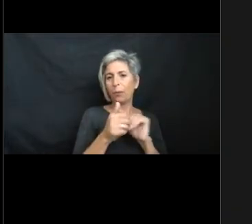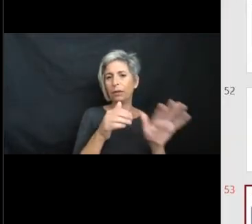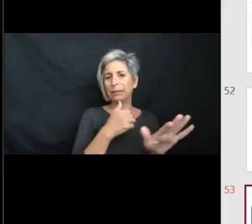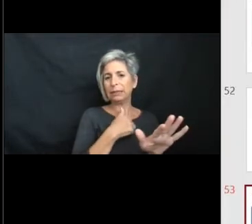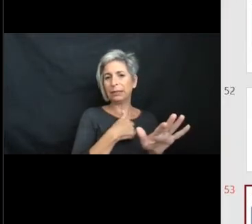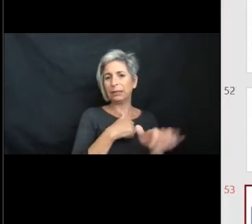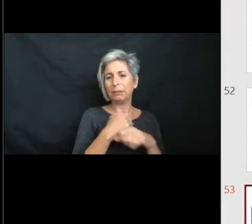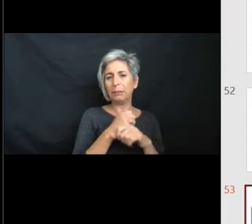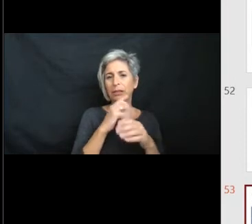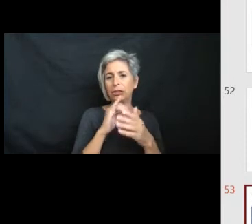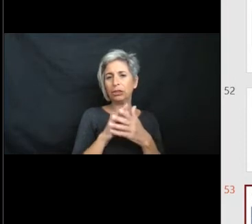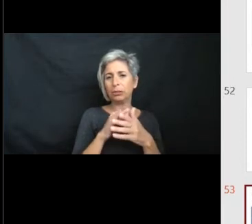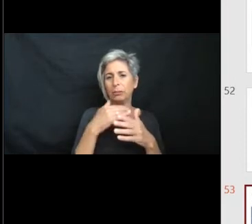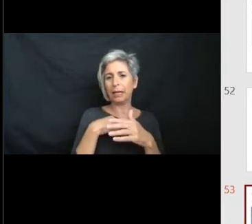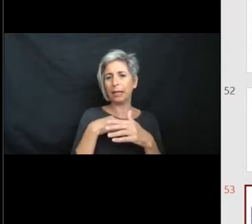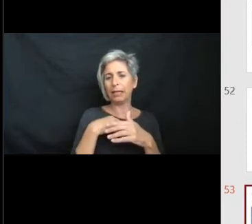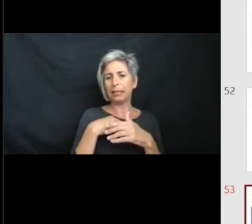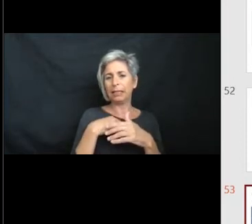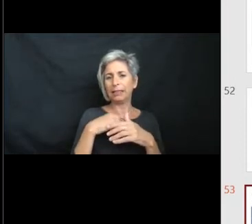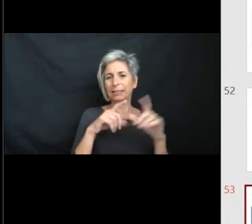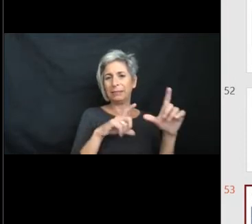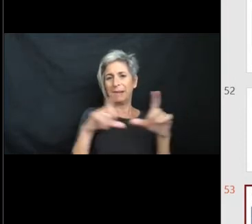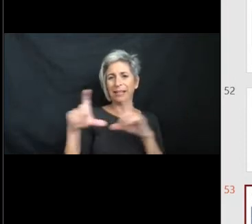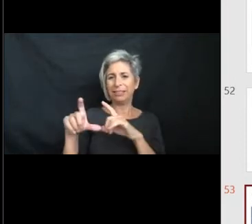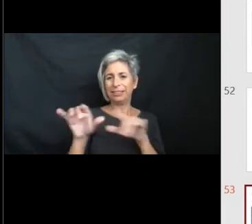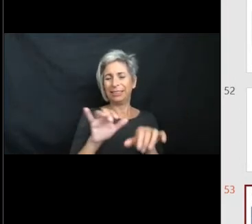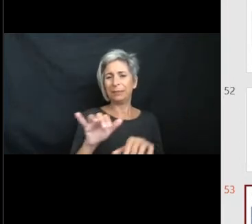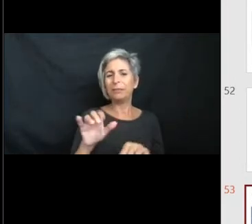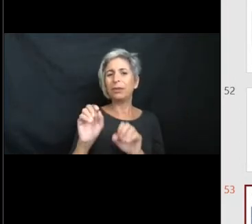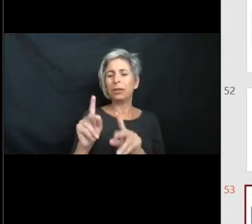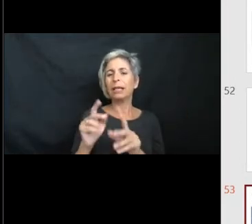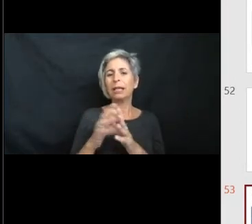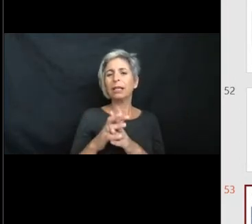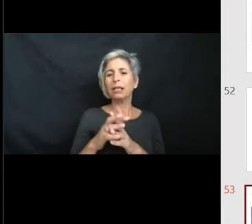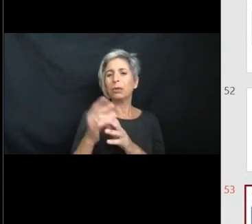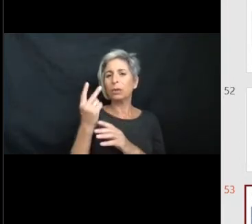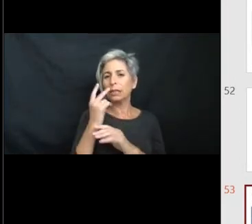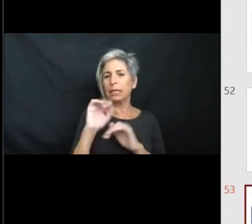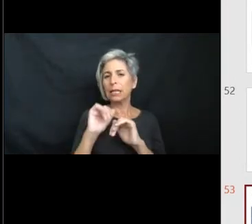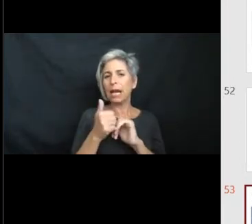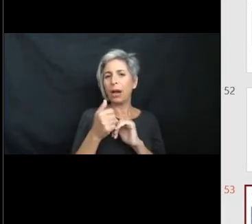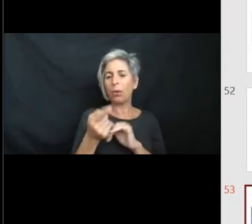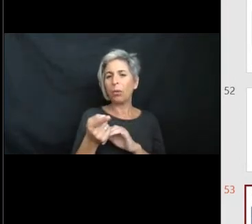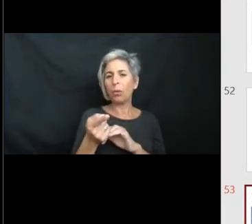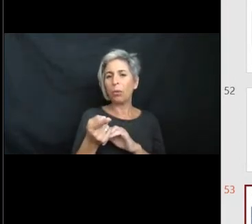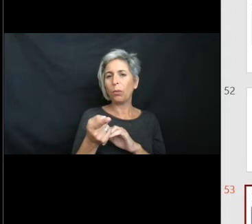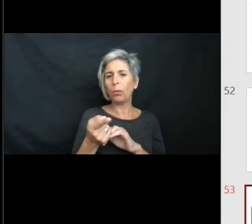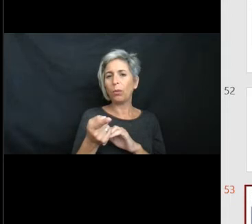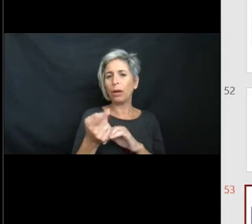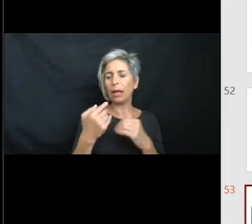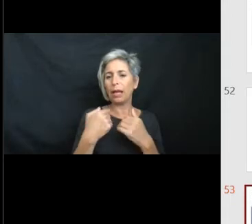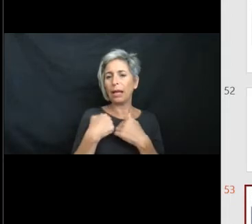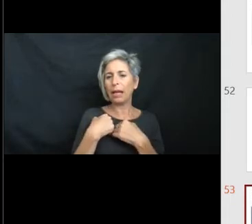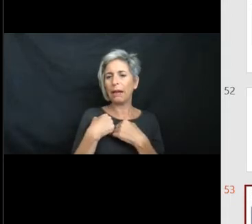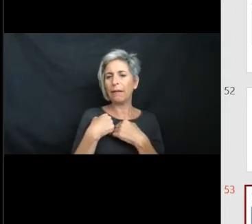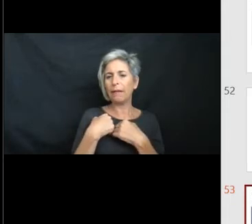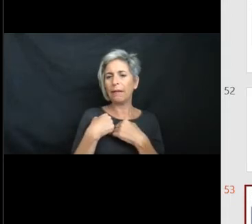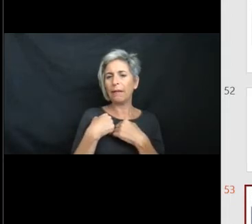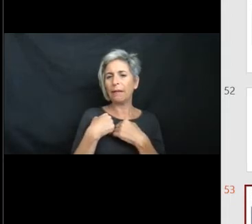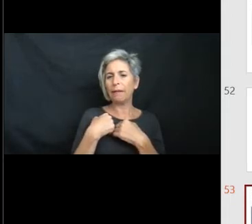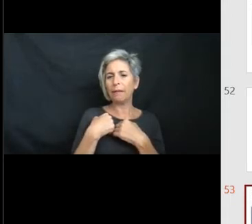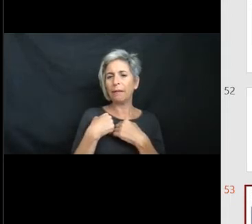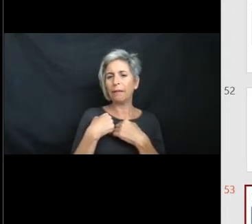issues here with my monitors. I'll just stay in this mode. You can see how I've got a Bluebeam review window open here.